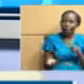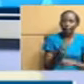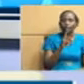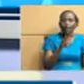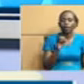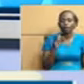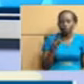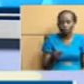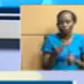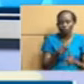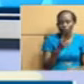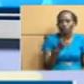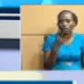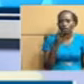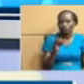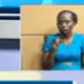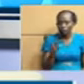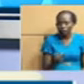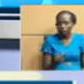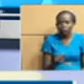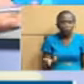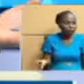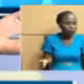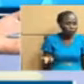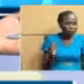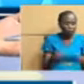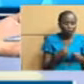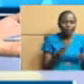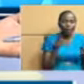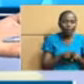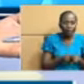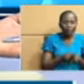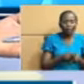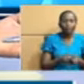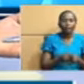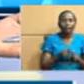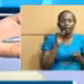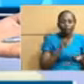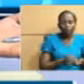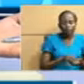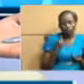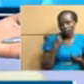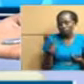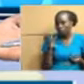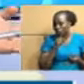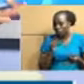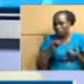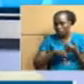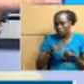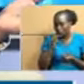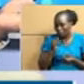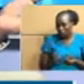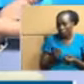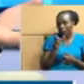to 240,000 ideally should not be looking at the senior citizen grant, should not